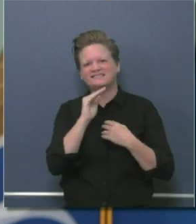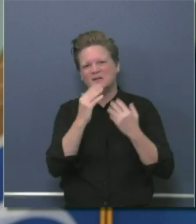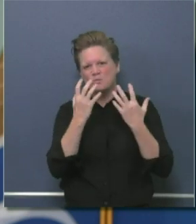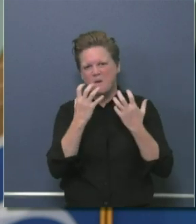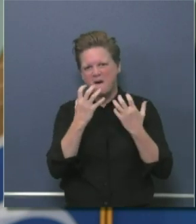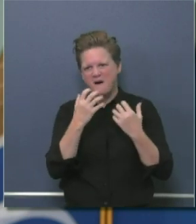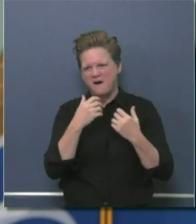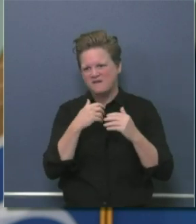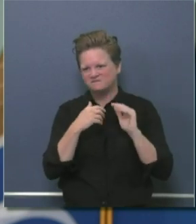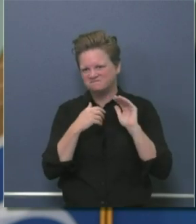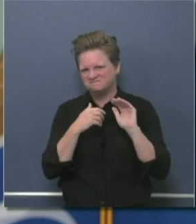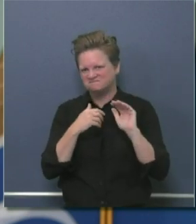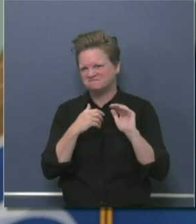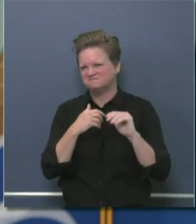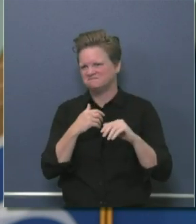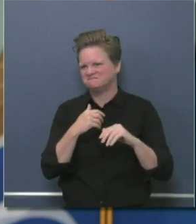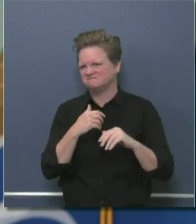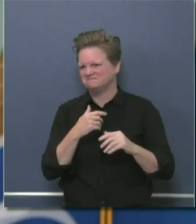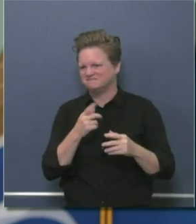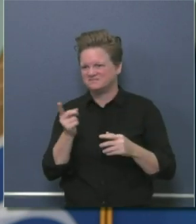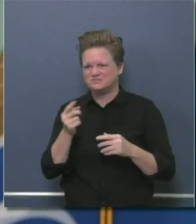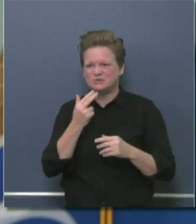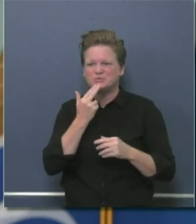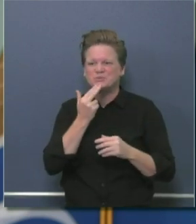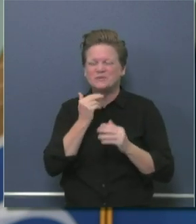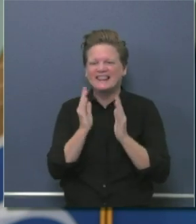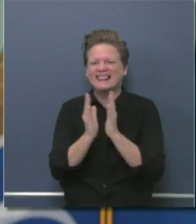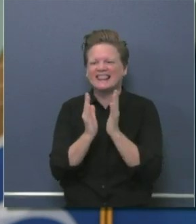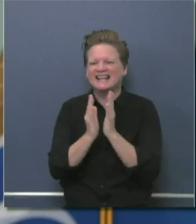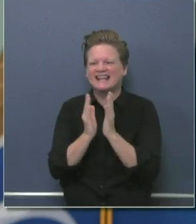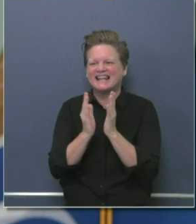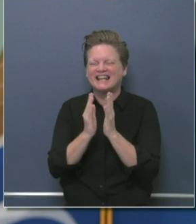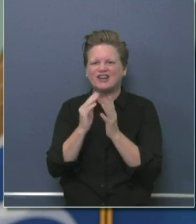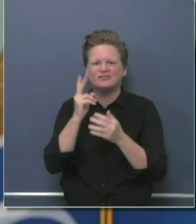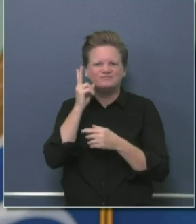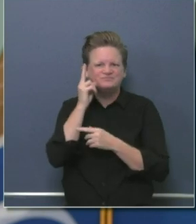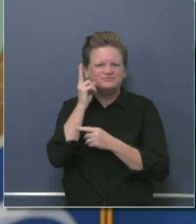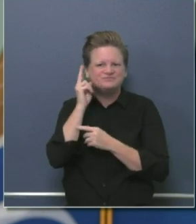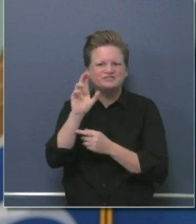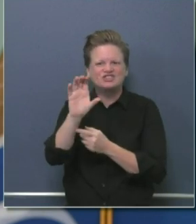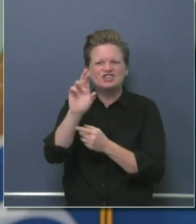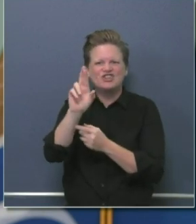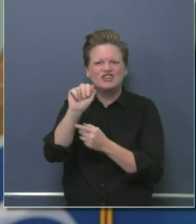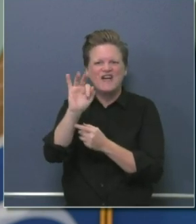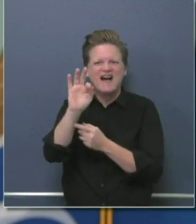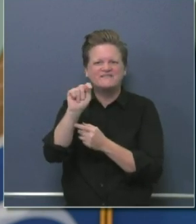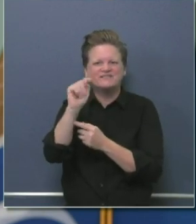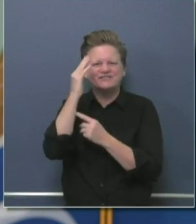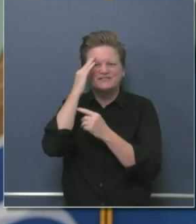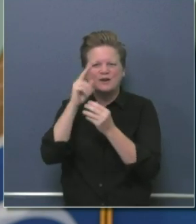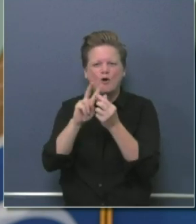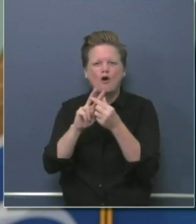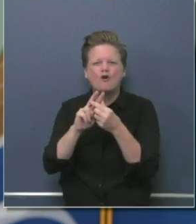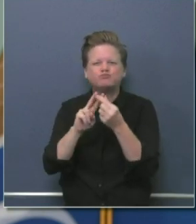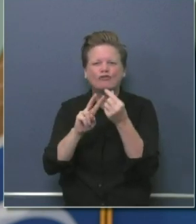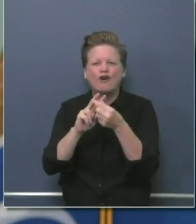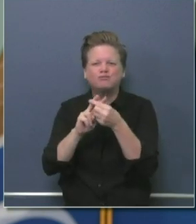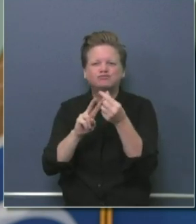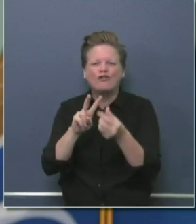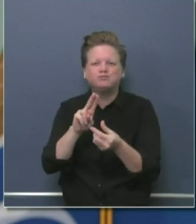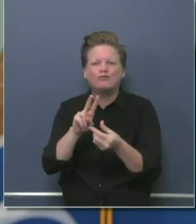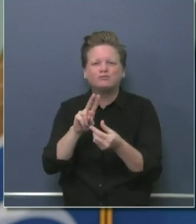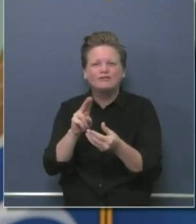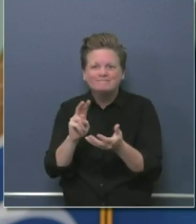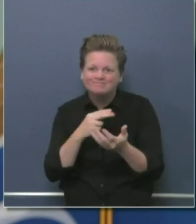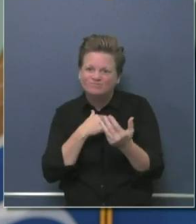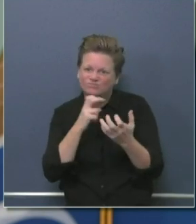some of her craft scissors, which certainly weren't up for the task. But no, we are abiding by it. We'll practice what